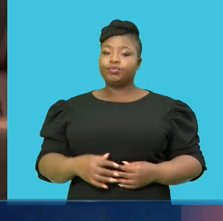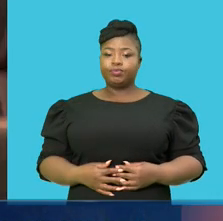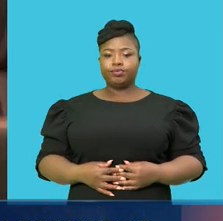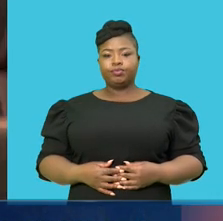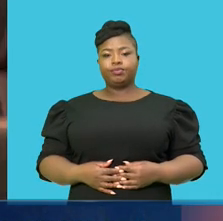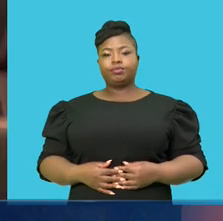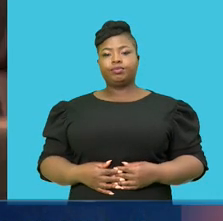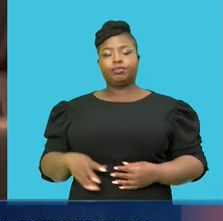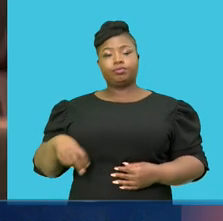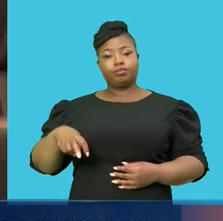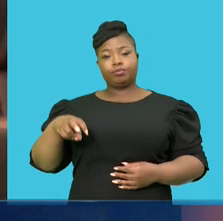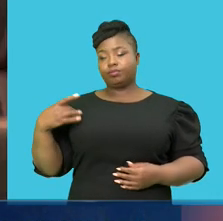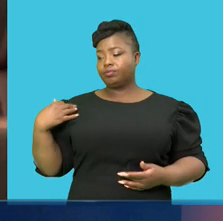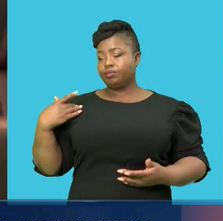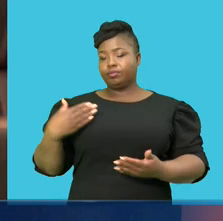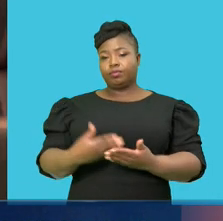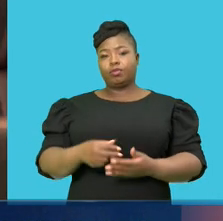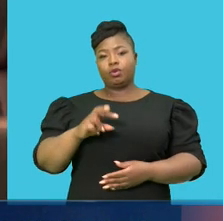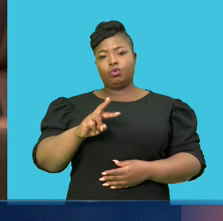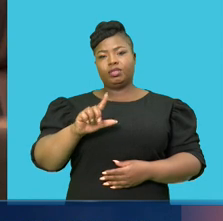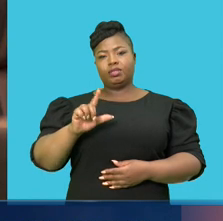this journey of 27 years